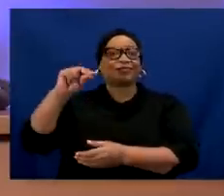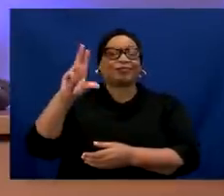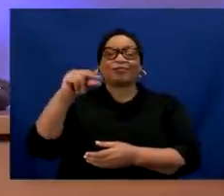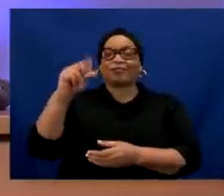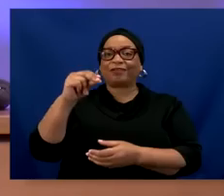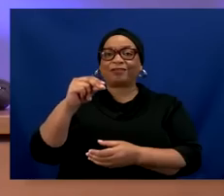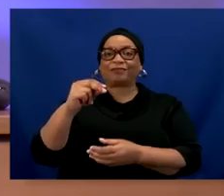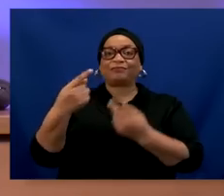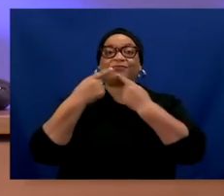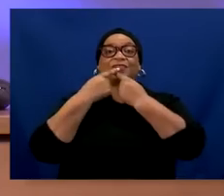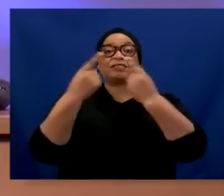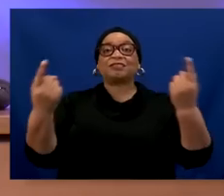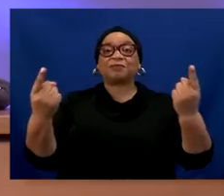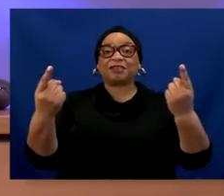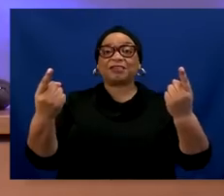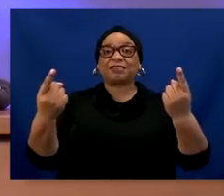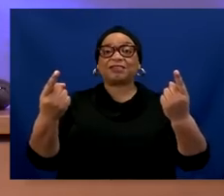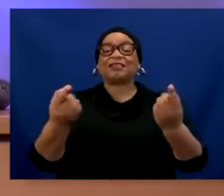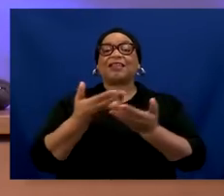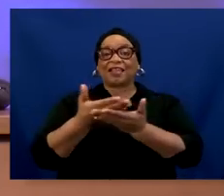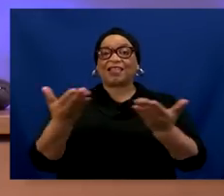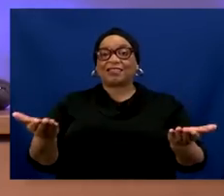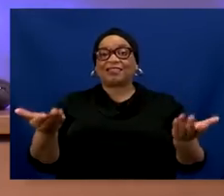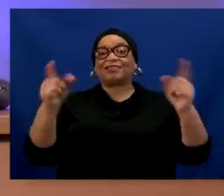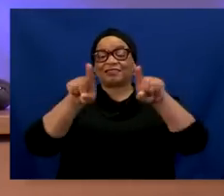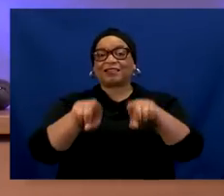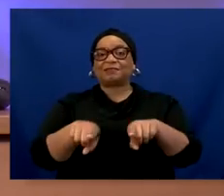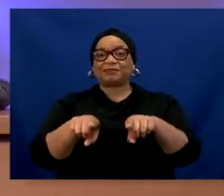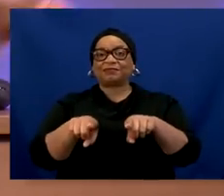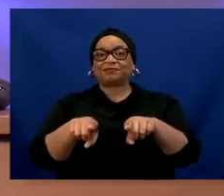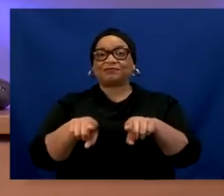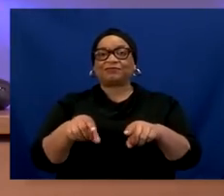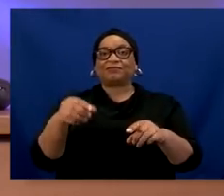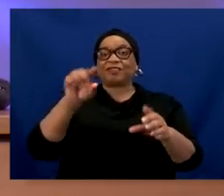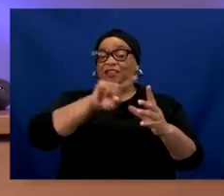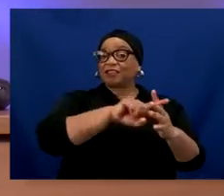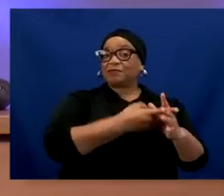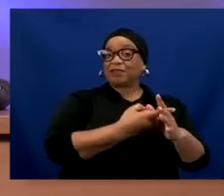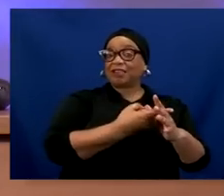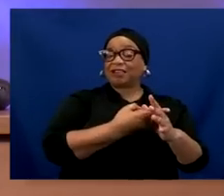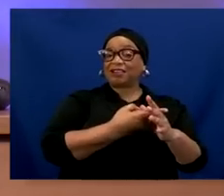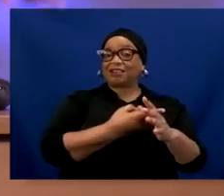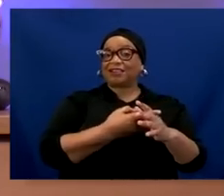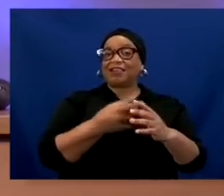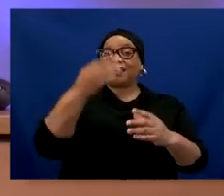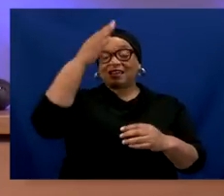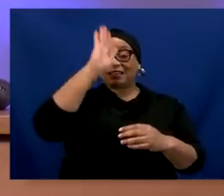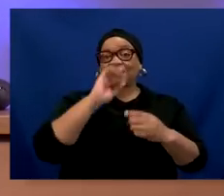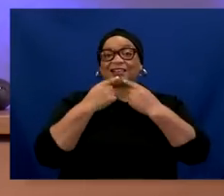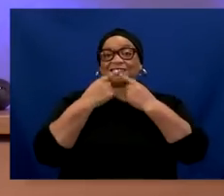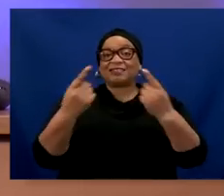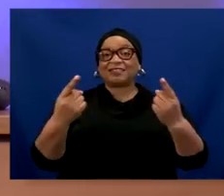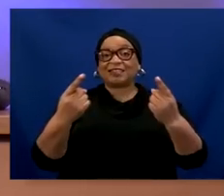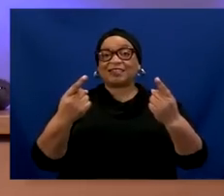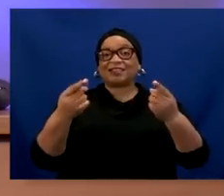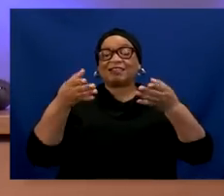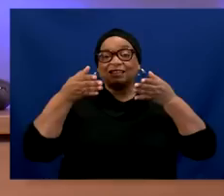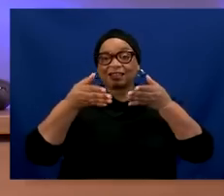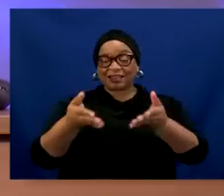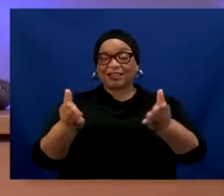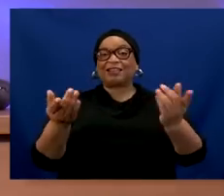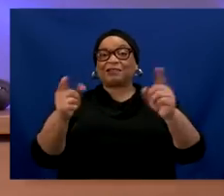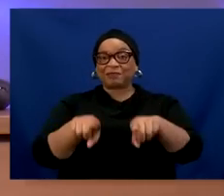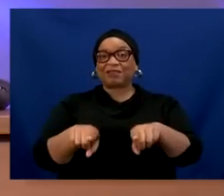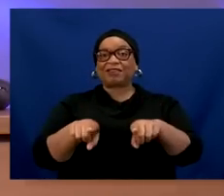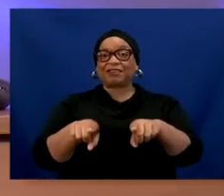change. In the beginning, God said, let there be. And from that day till this, everything that